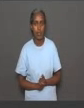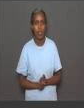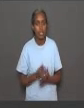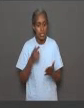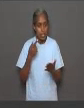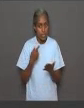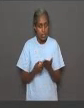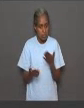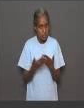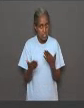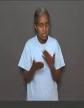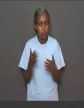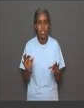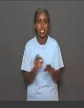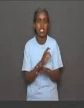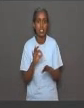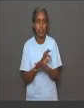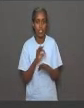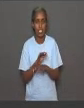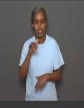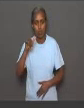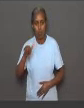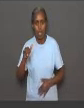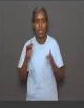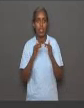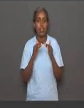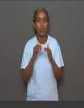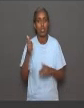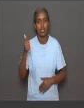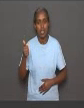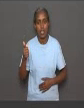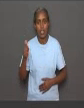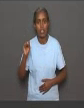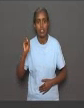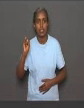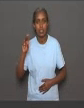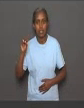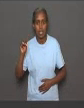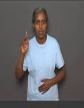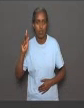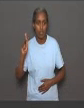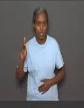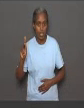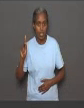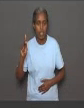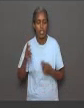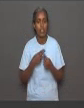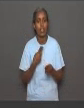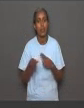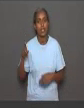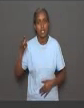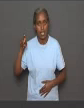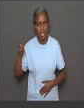This is simply the function y equals a sine of k